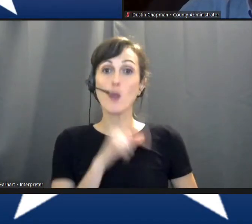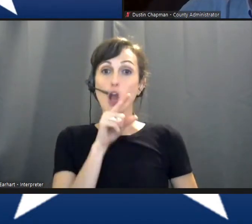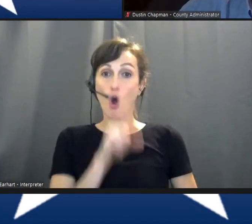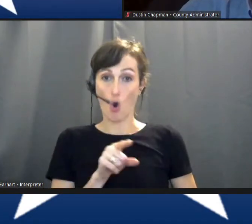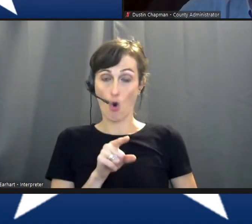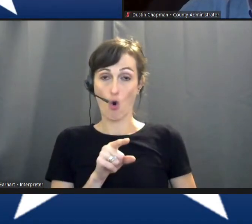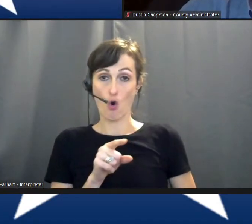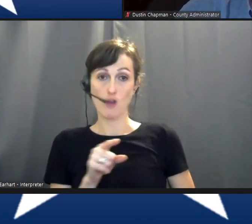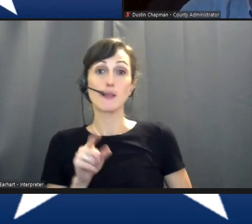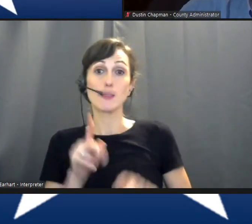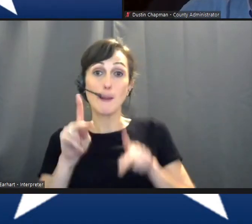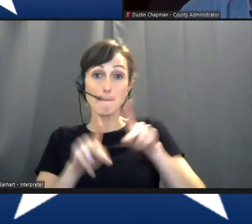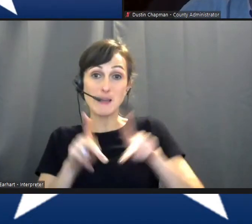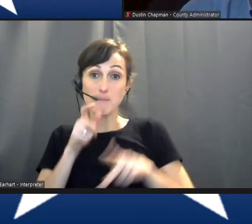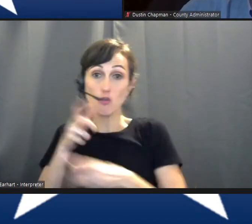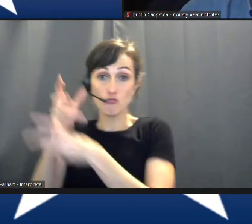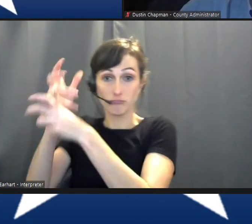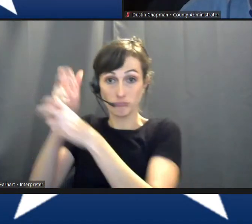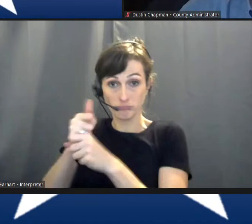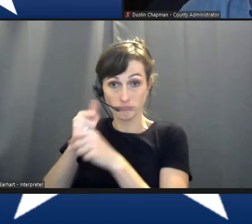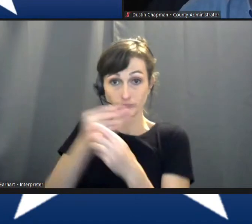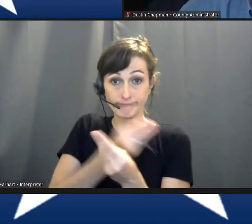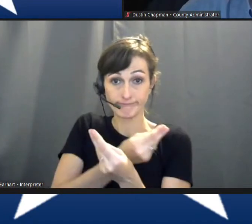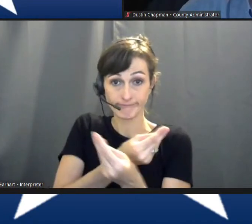these funds, and